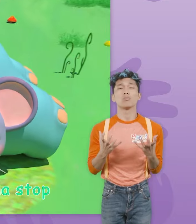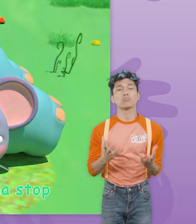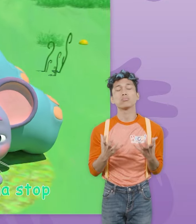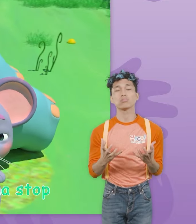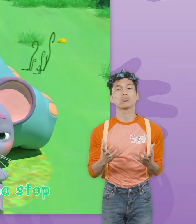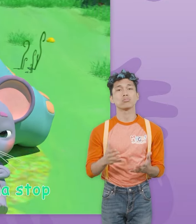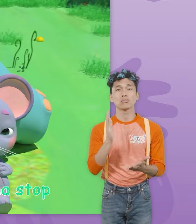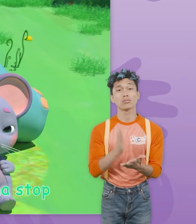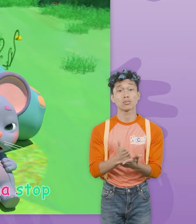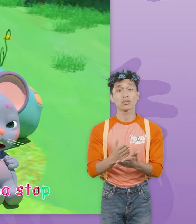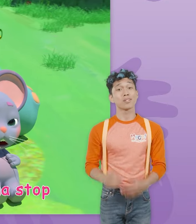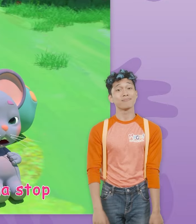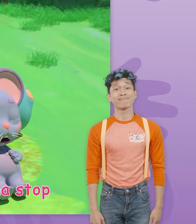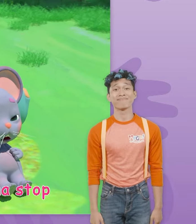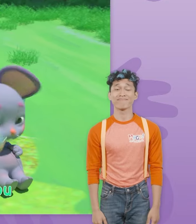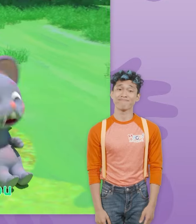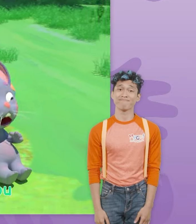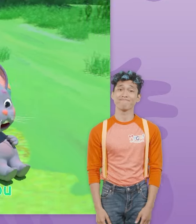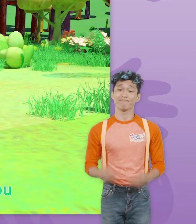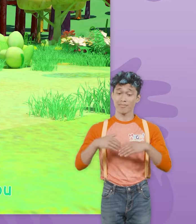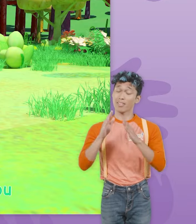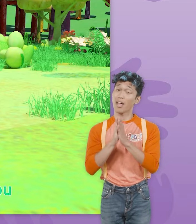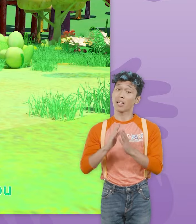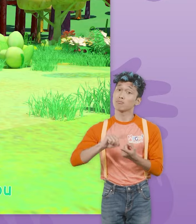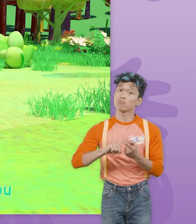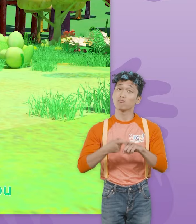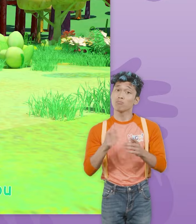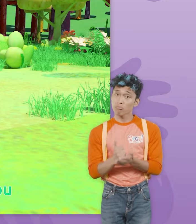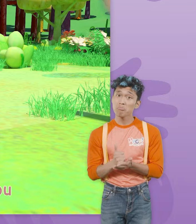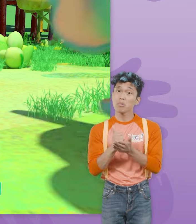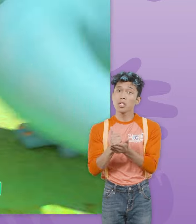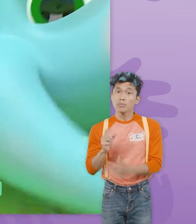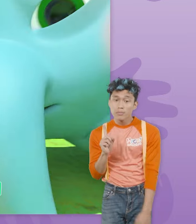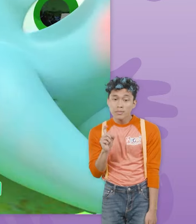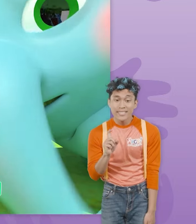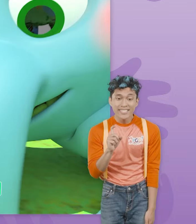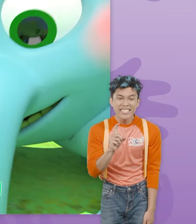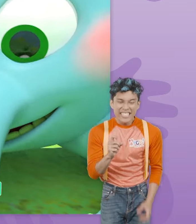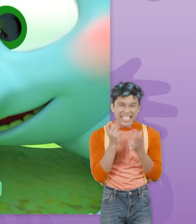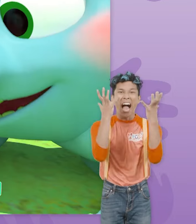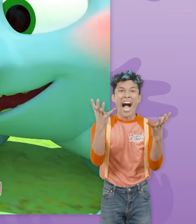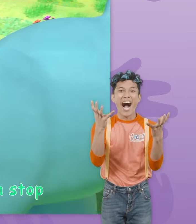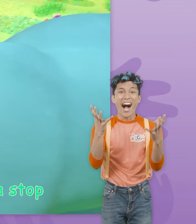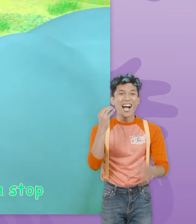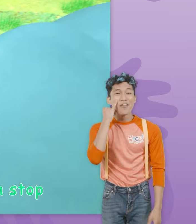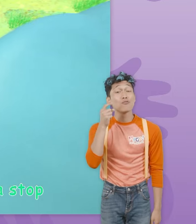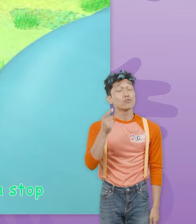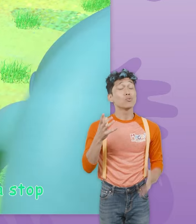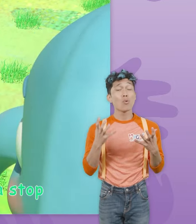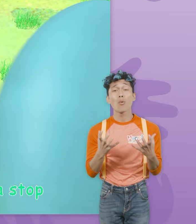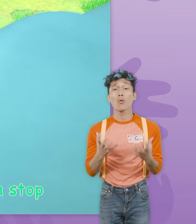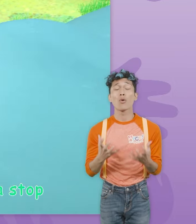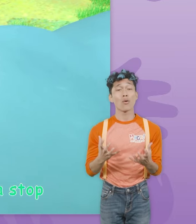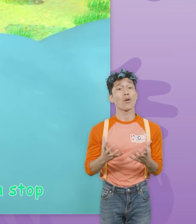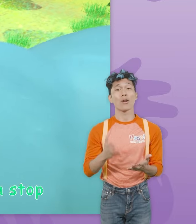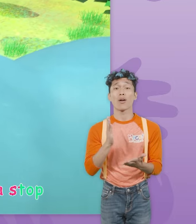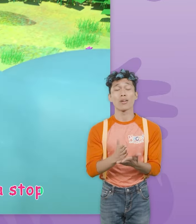you really, really, really want to stop, just ask a friend to help you to sneak up on you and yell. If you really,